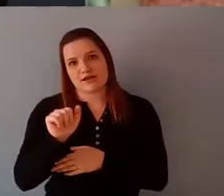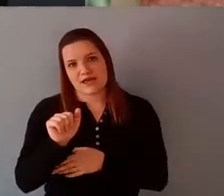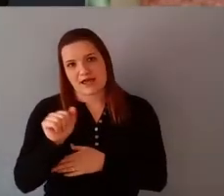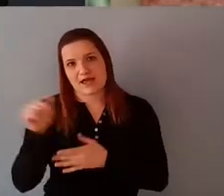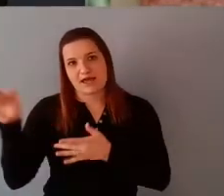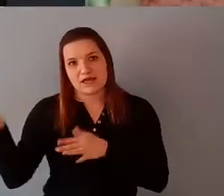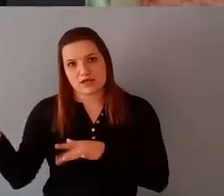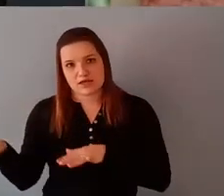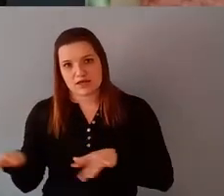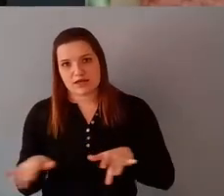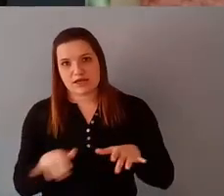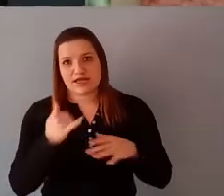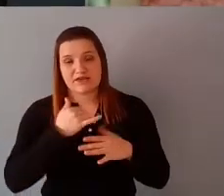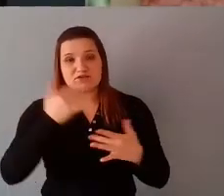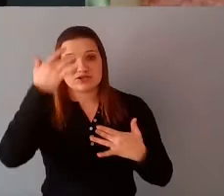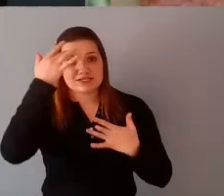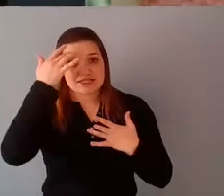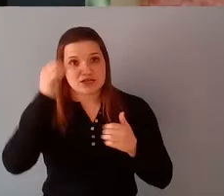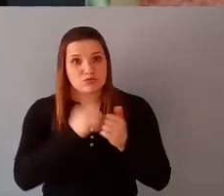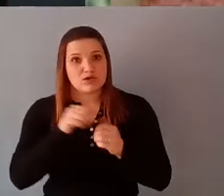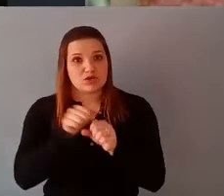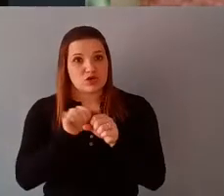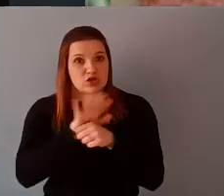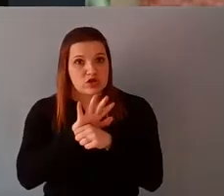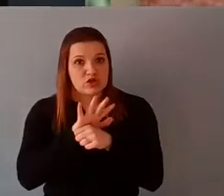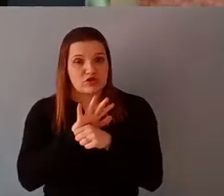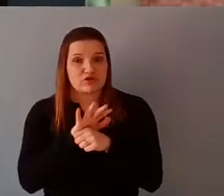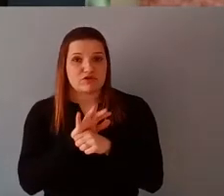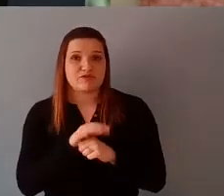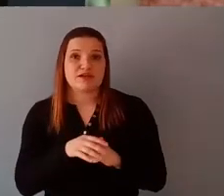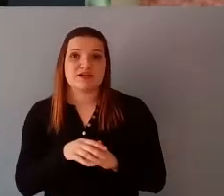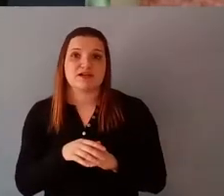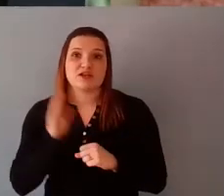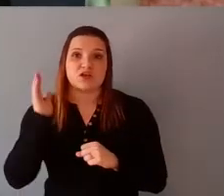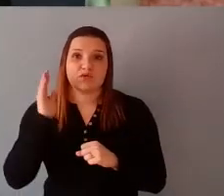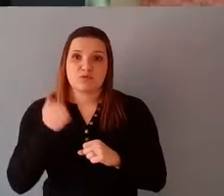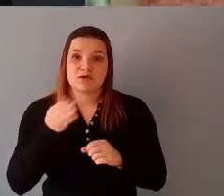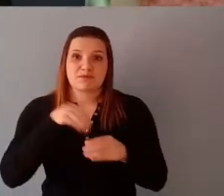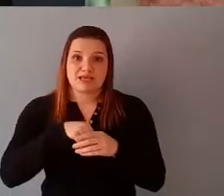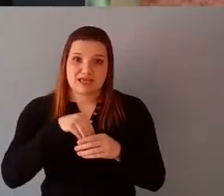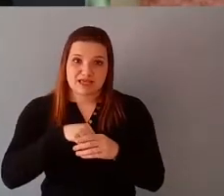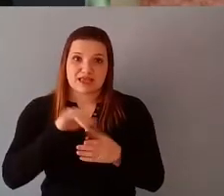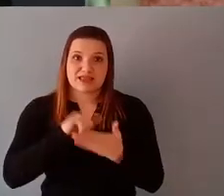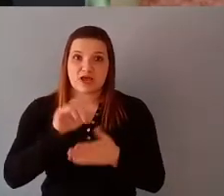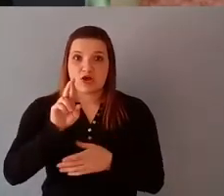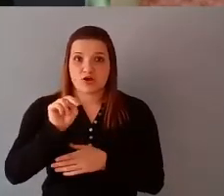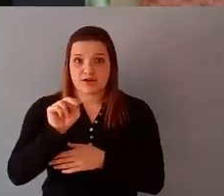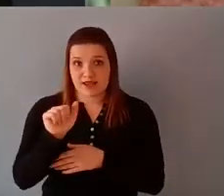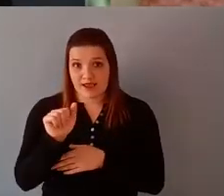carries, if you're infected with the COVID virus, it's going to be in that RNA